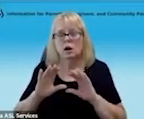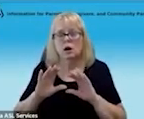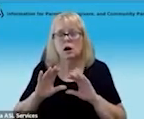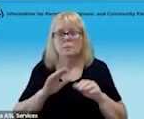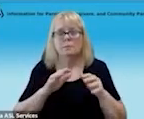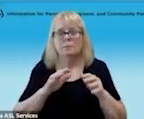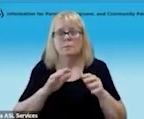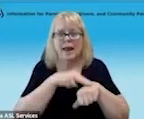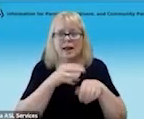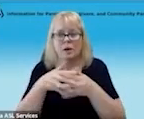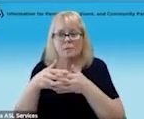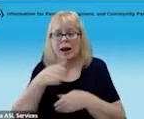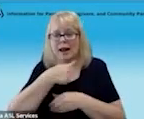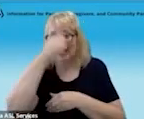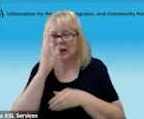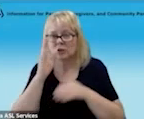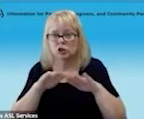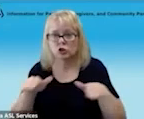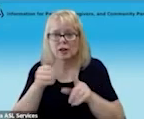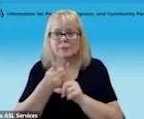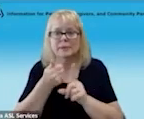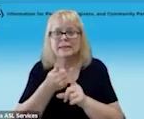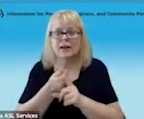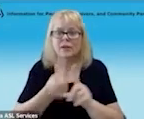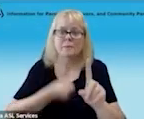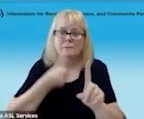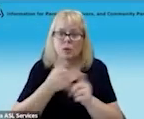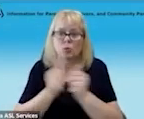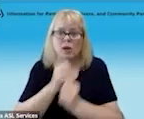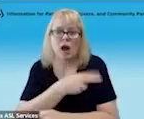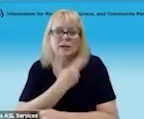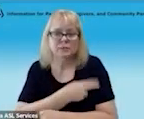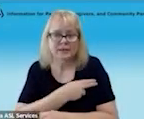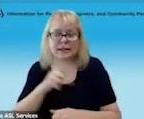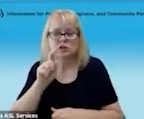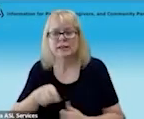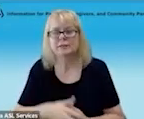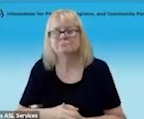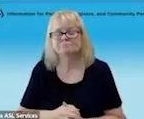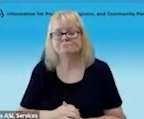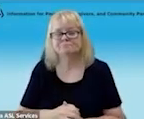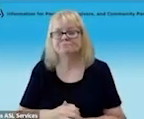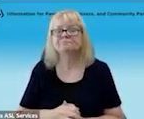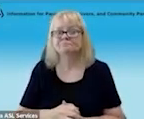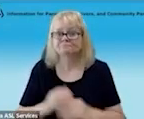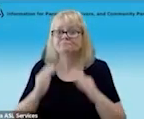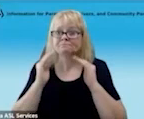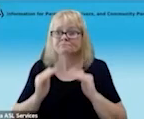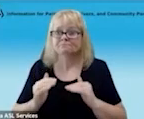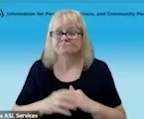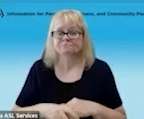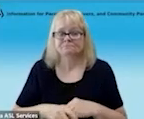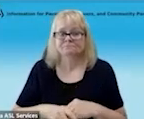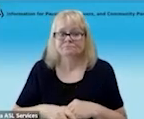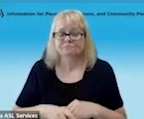been the case, you can see in the purple line highlighted here, for a significant proportion of the month, American Indian